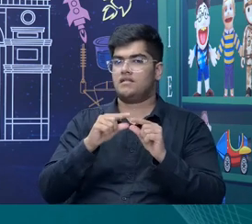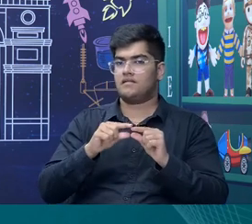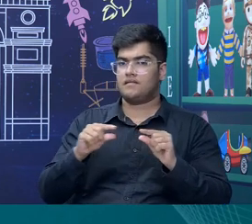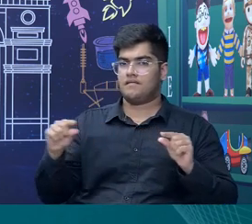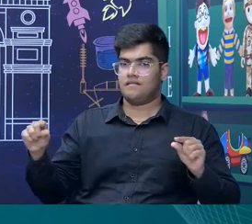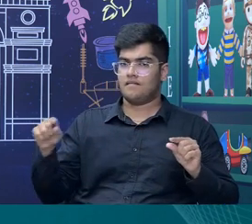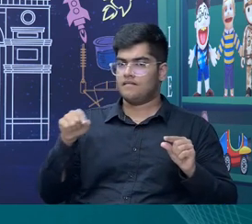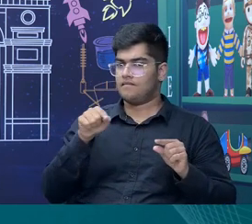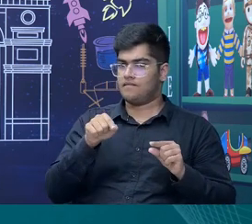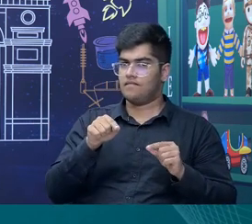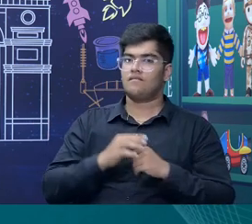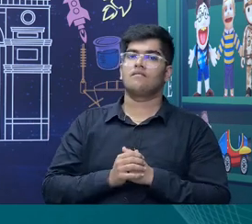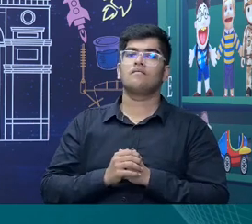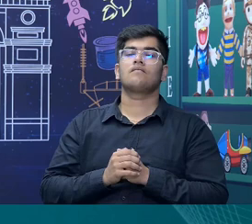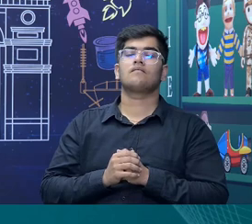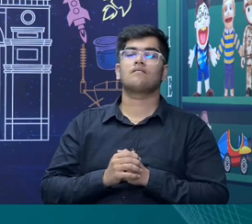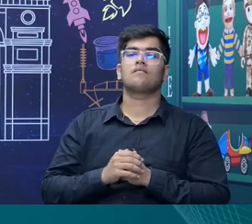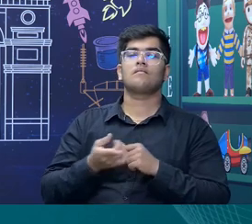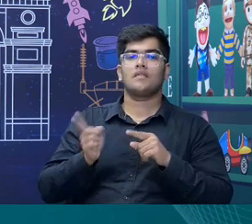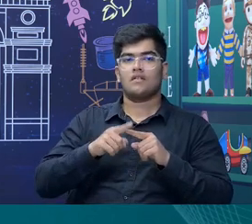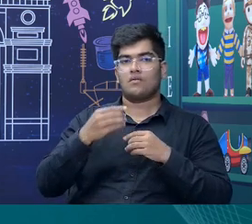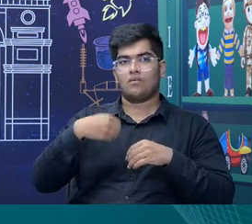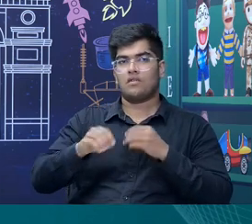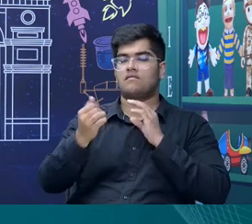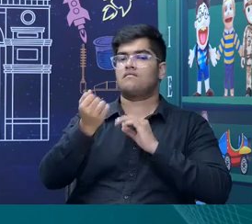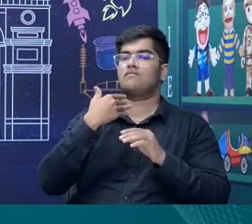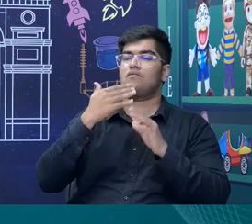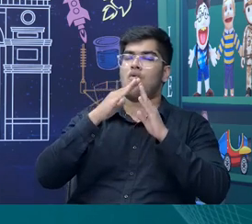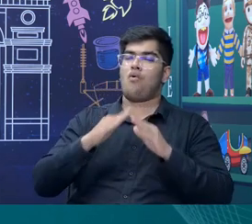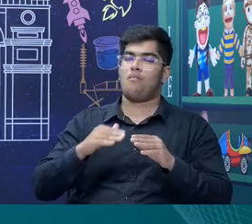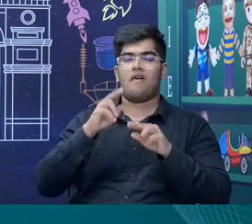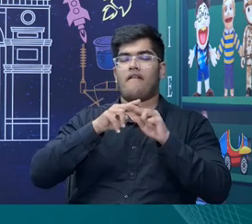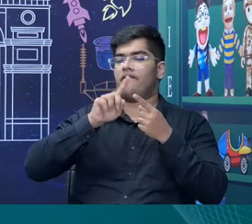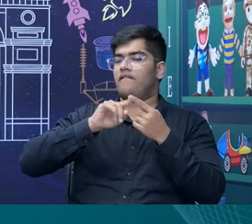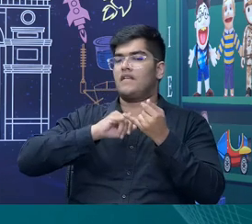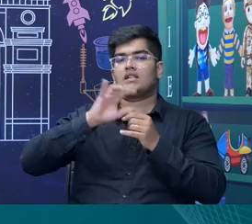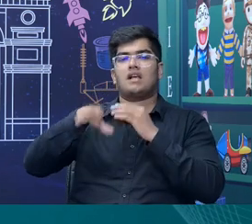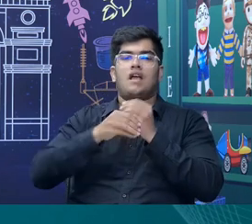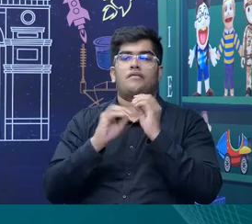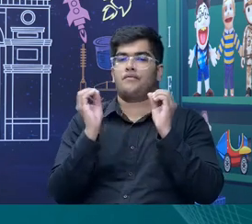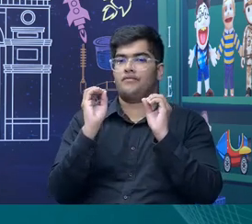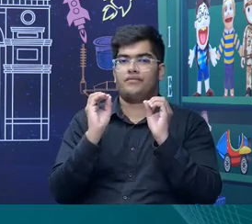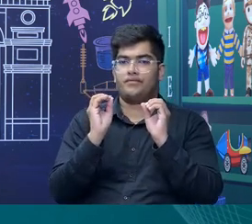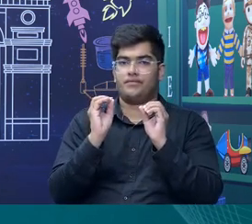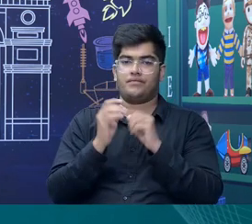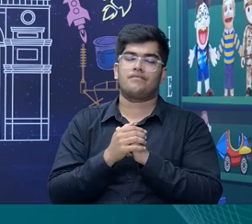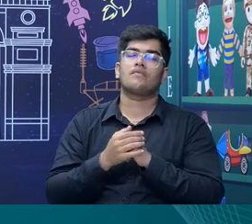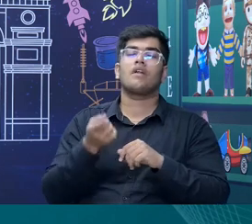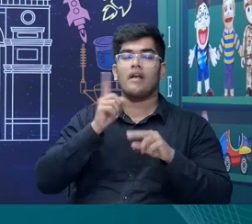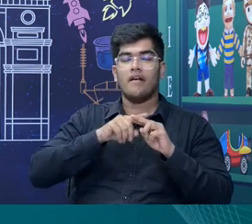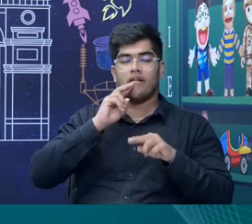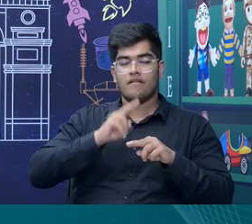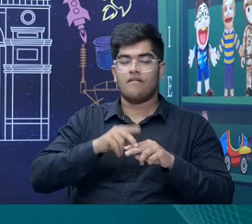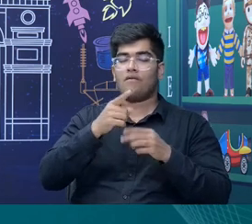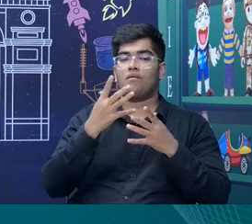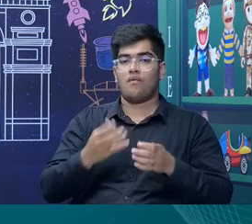ncertbooks.ncert.gov.in and these books will be delivered at your doorsteps with no delivery fees and if you want the soft copy of all